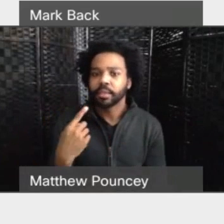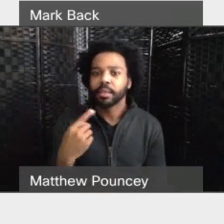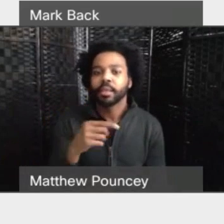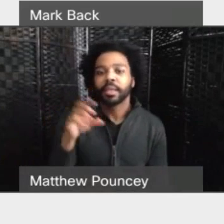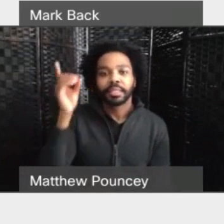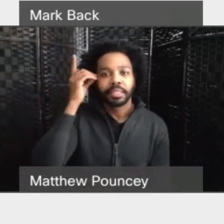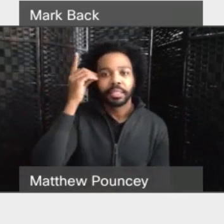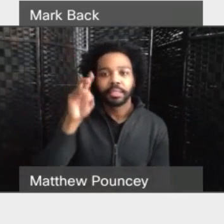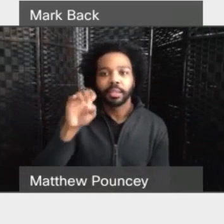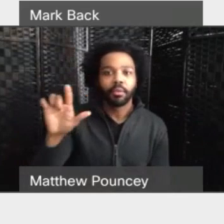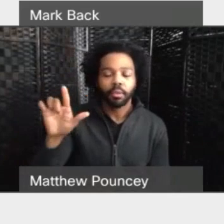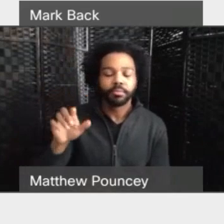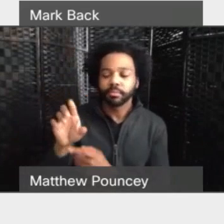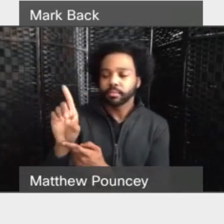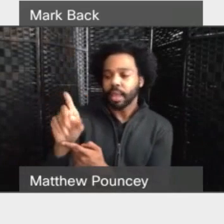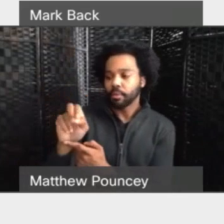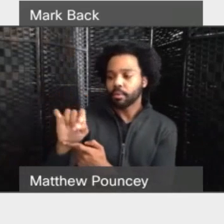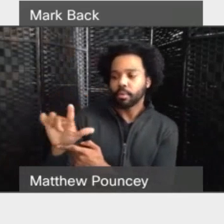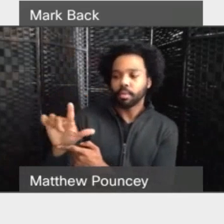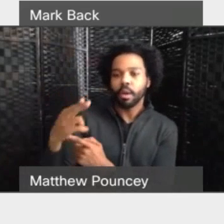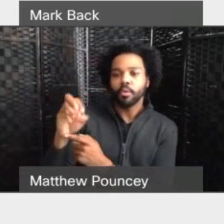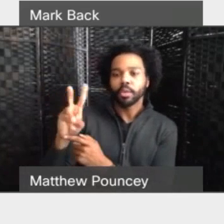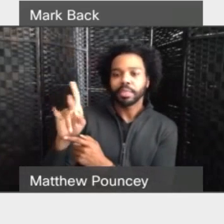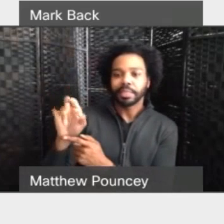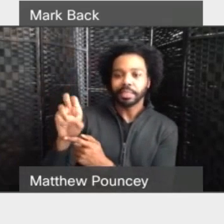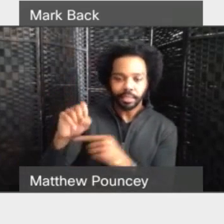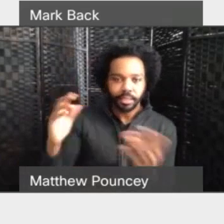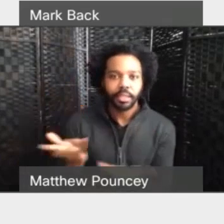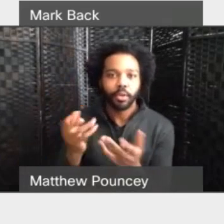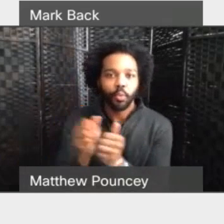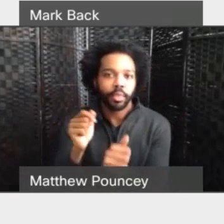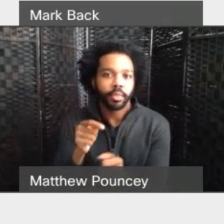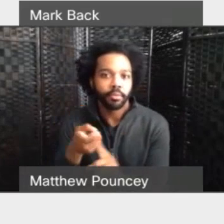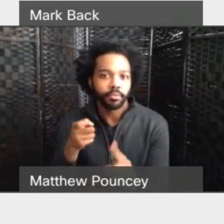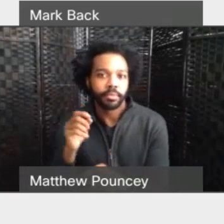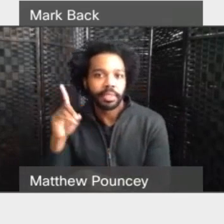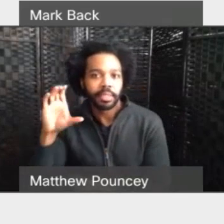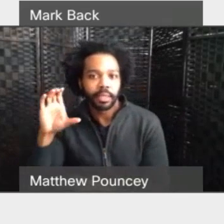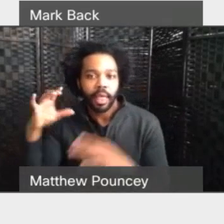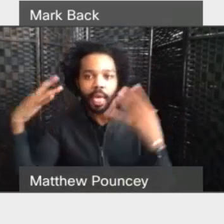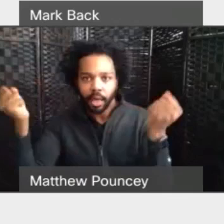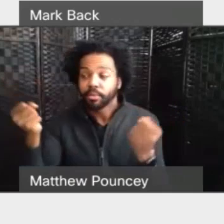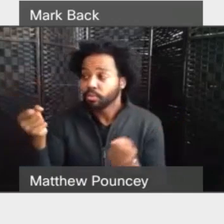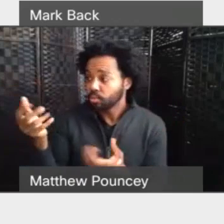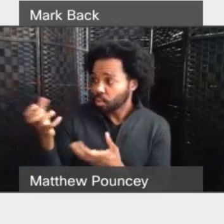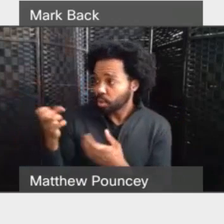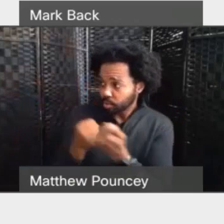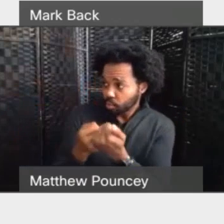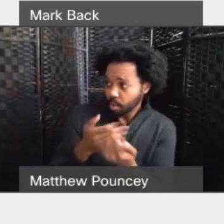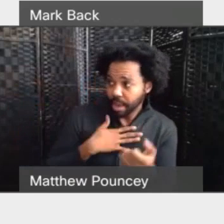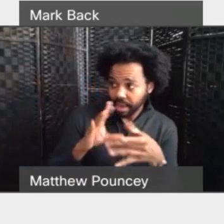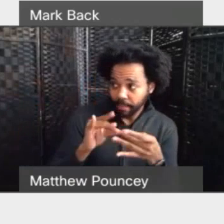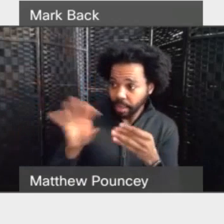like to jump in and amend or supplement any of what I have to say, I would welcome